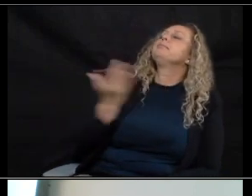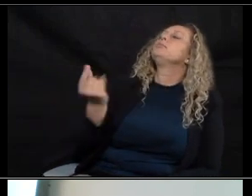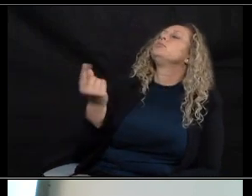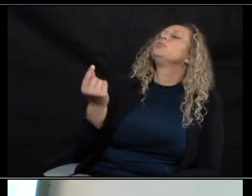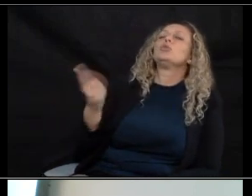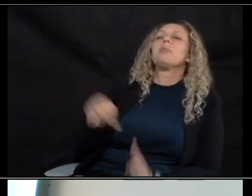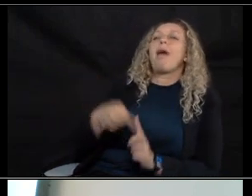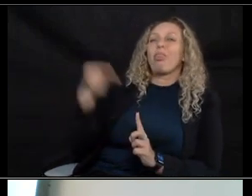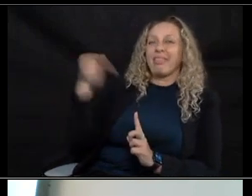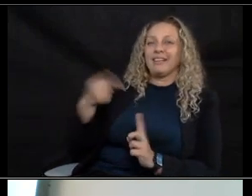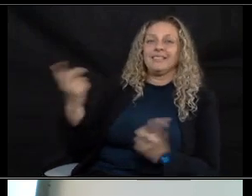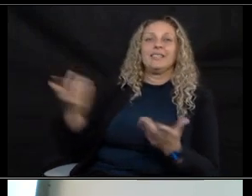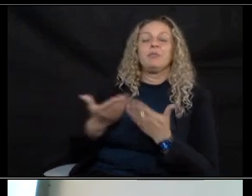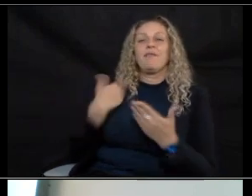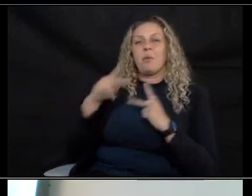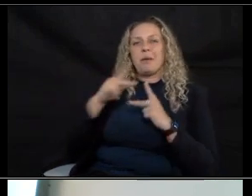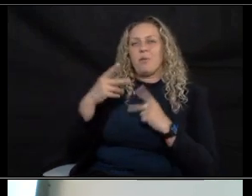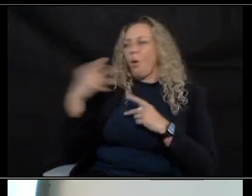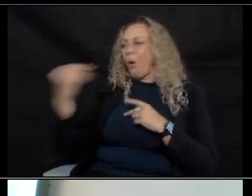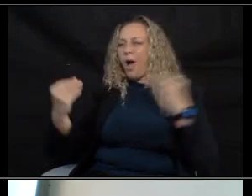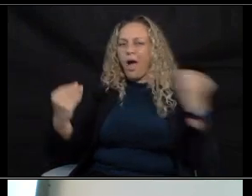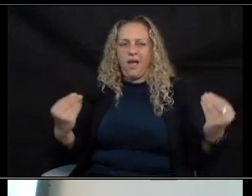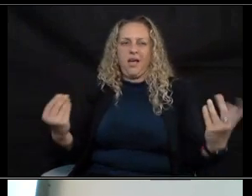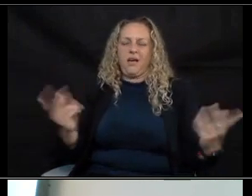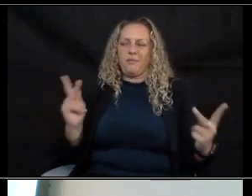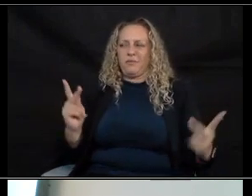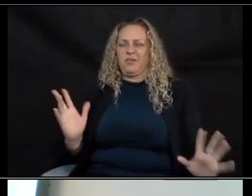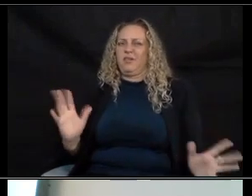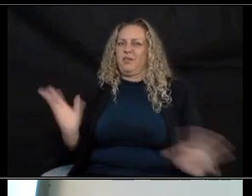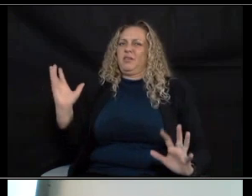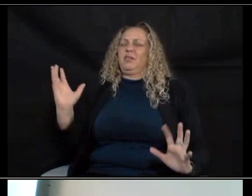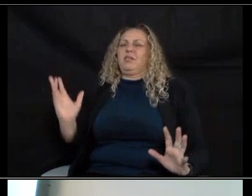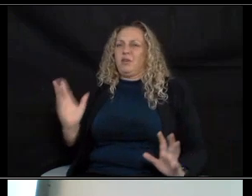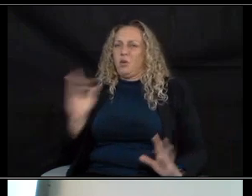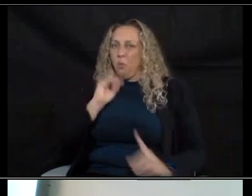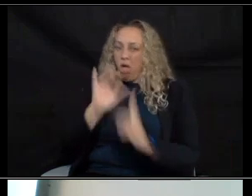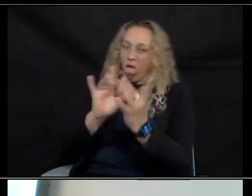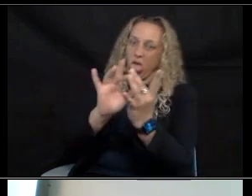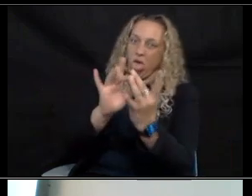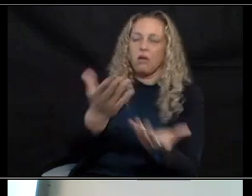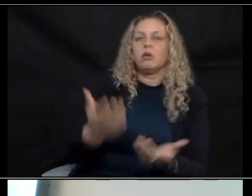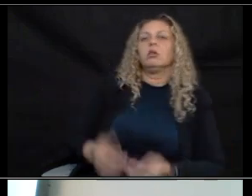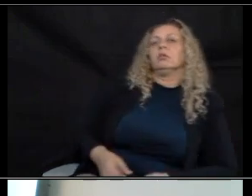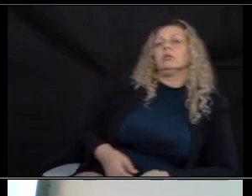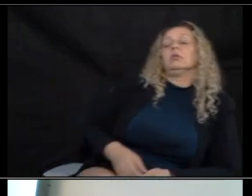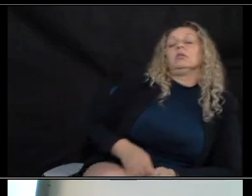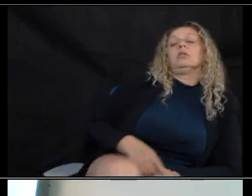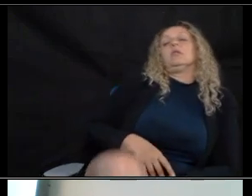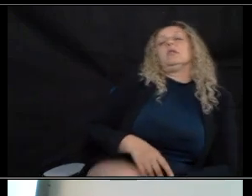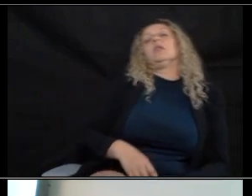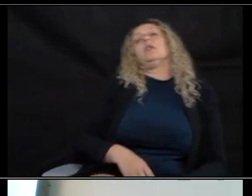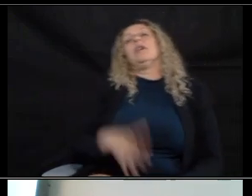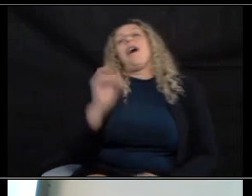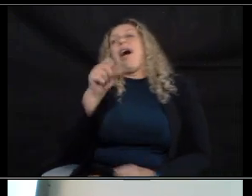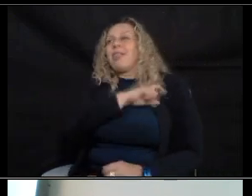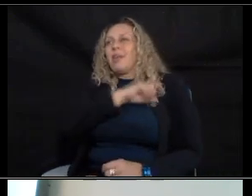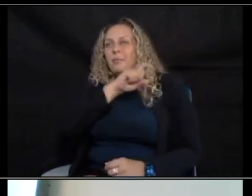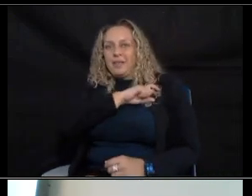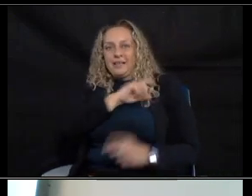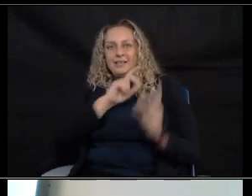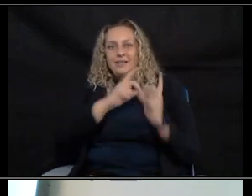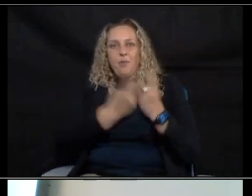done about this before people go out there and have an absolute cow. Second of all, I want to say the police department, thank you for arresting all